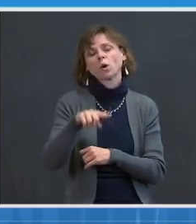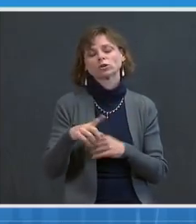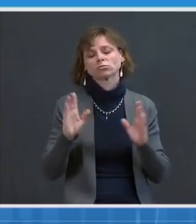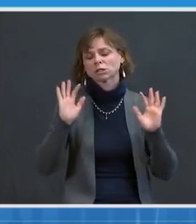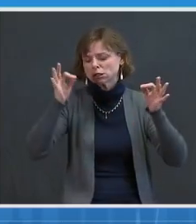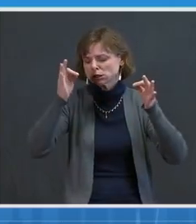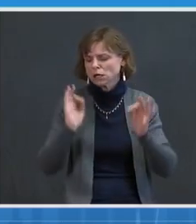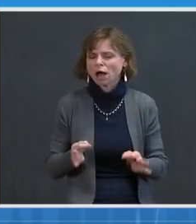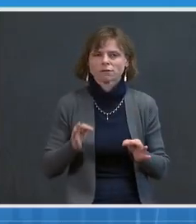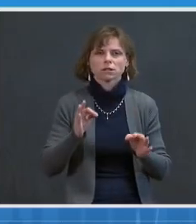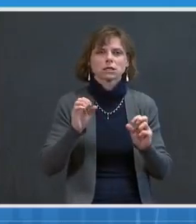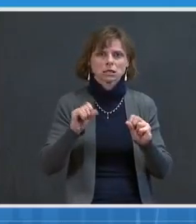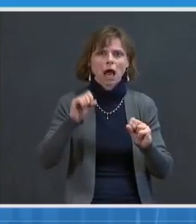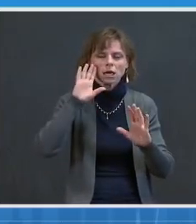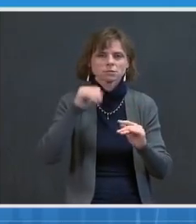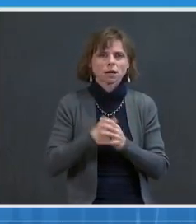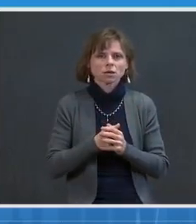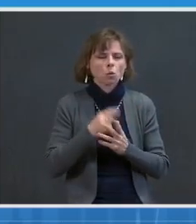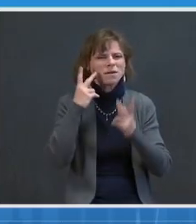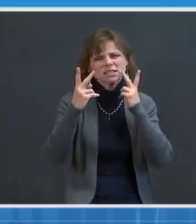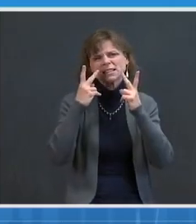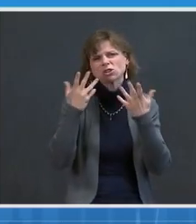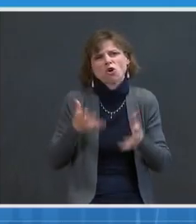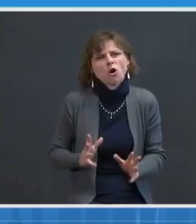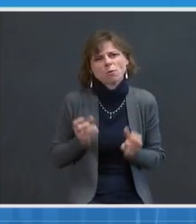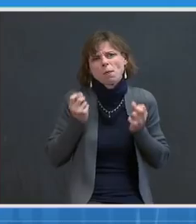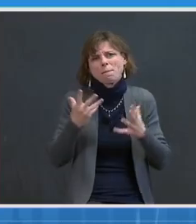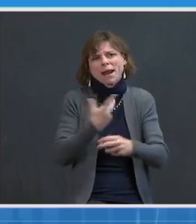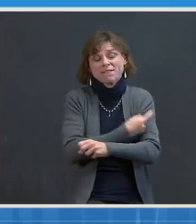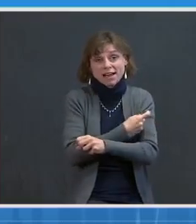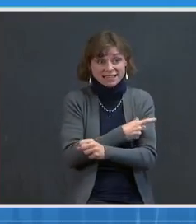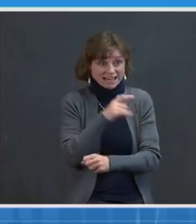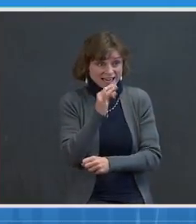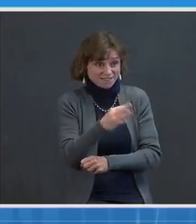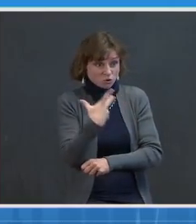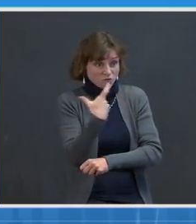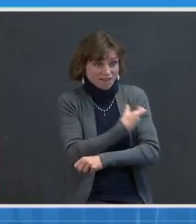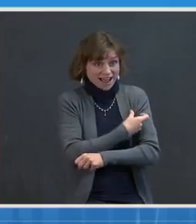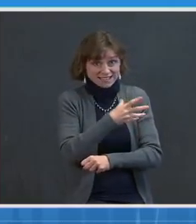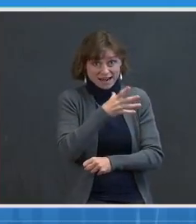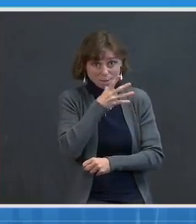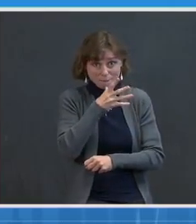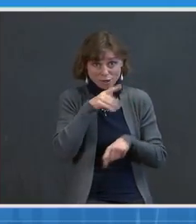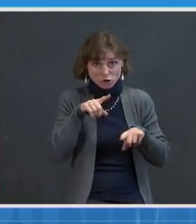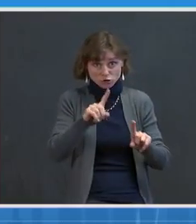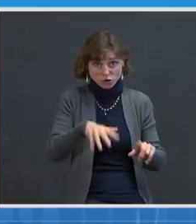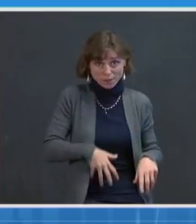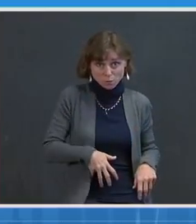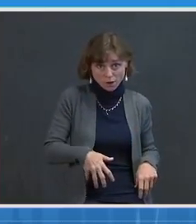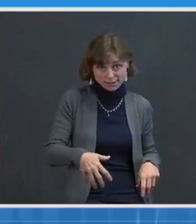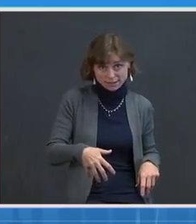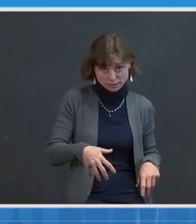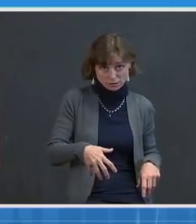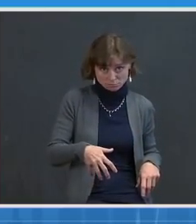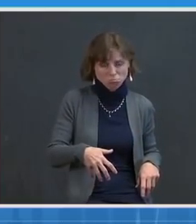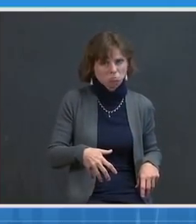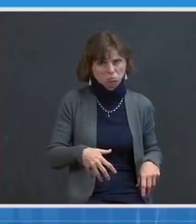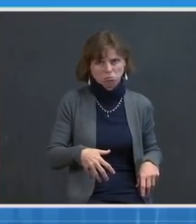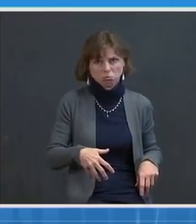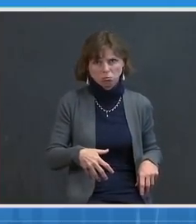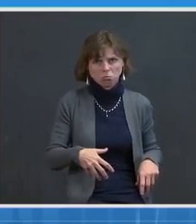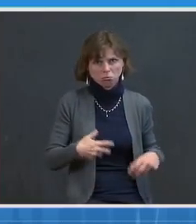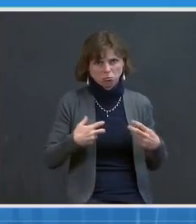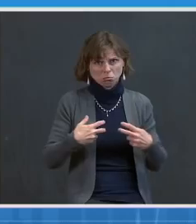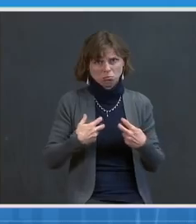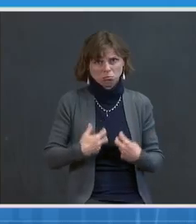and we've seen this with many other vaccines, that when you vaccinate a mother during pregnancy, that there's